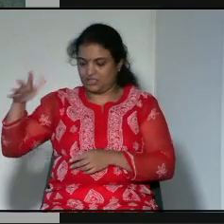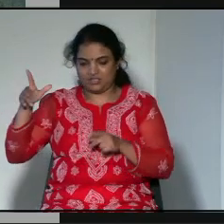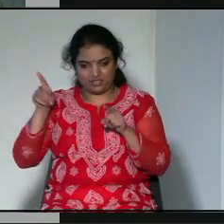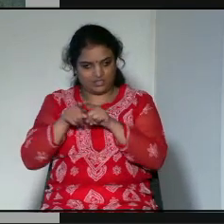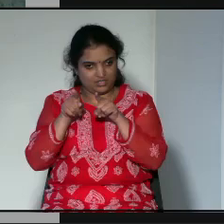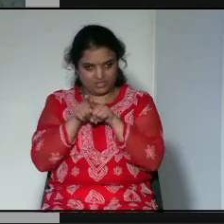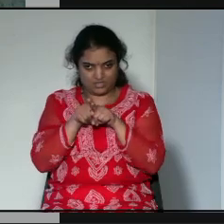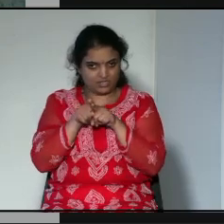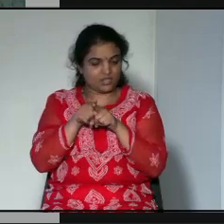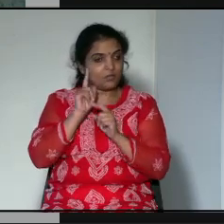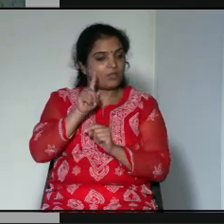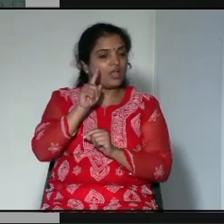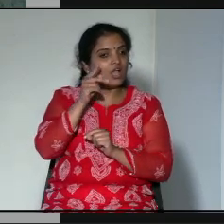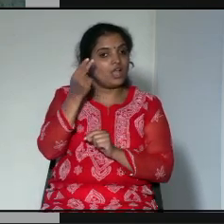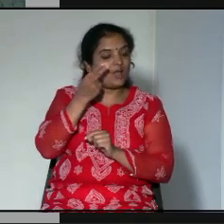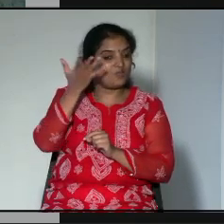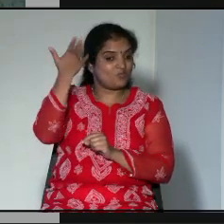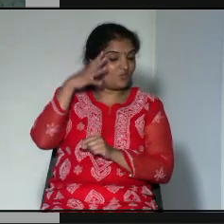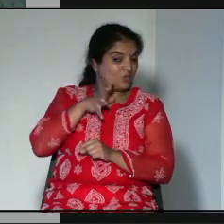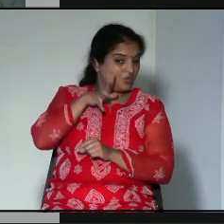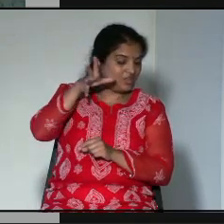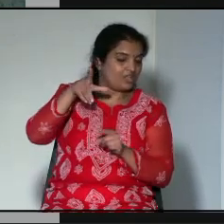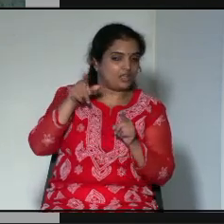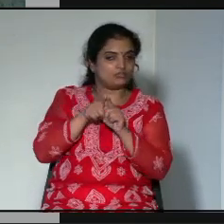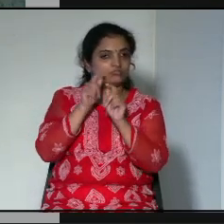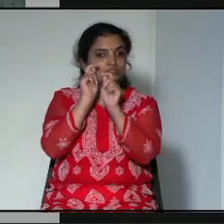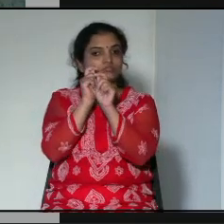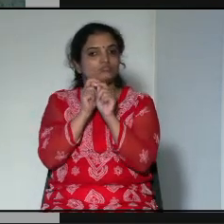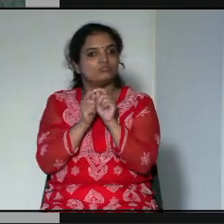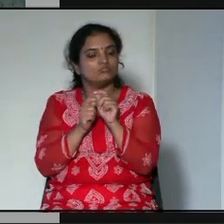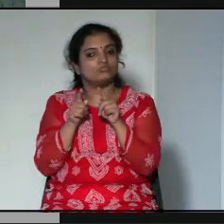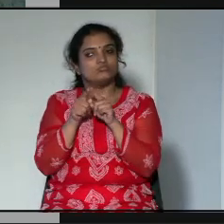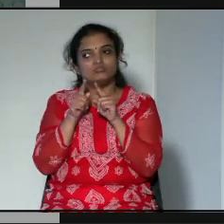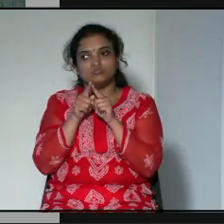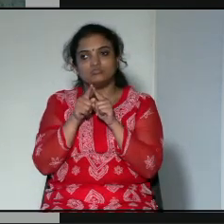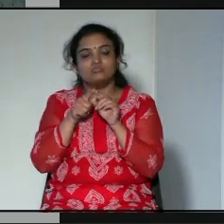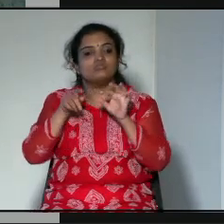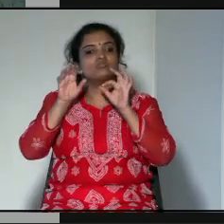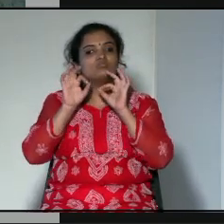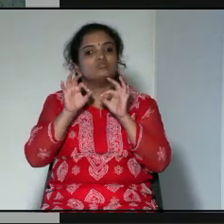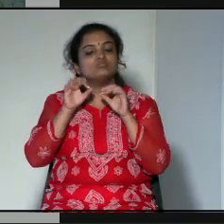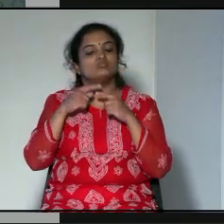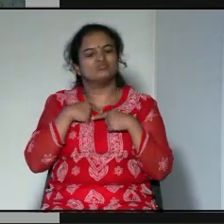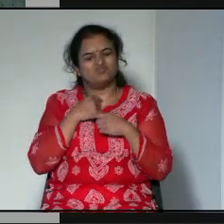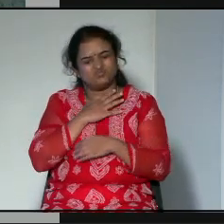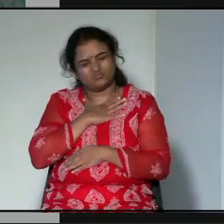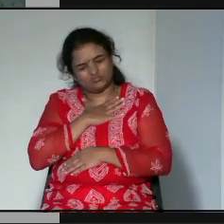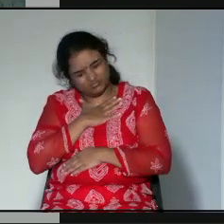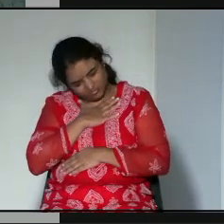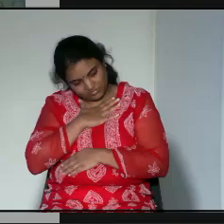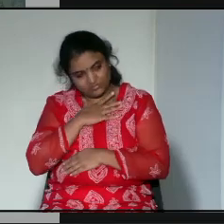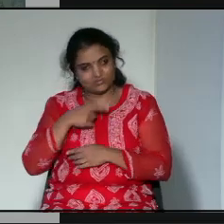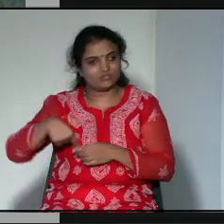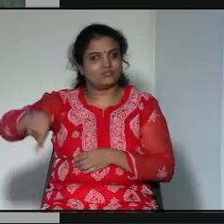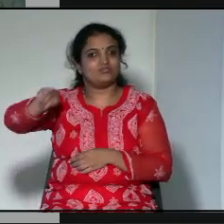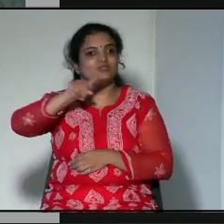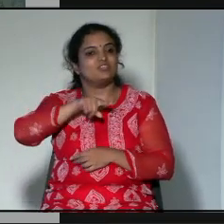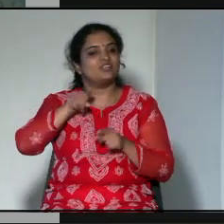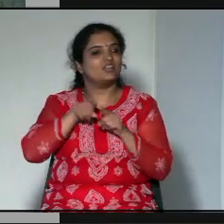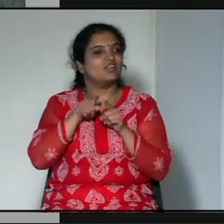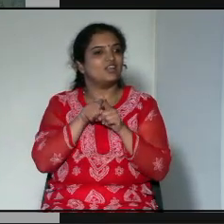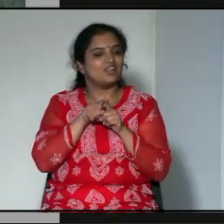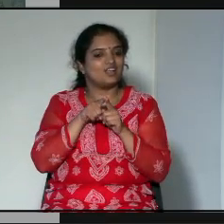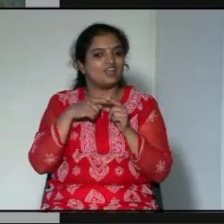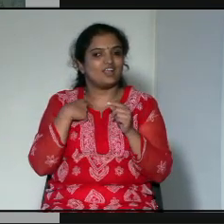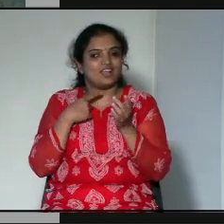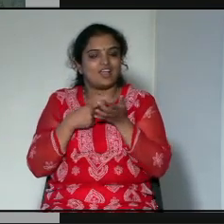instructions of the artist. This became the greatest testimony to the dedication and expertise that Meera had